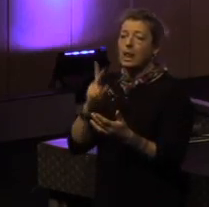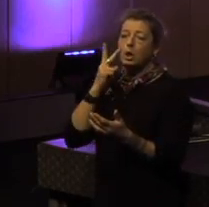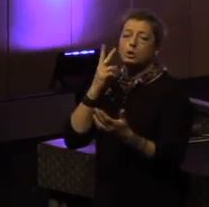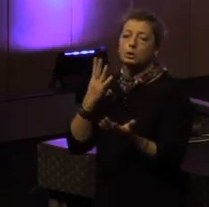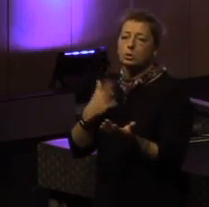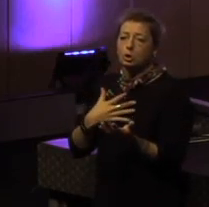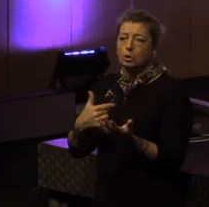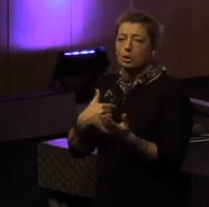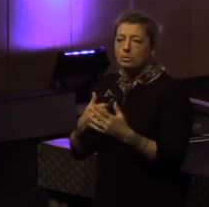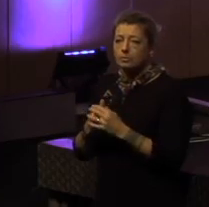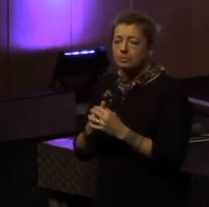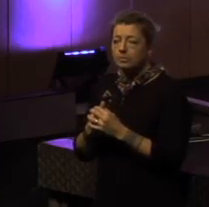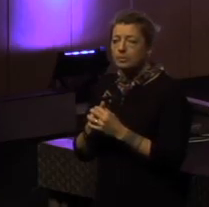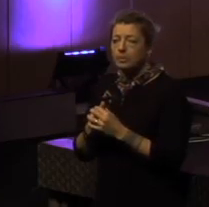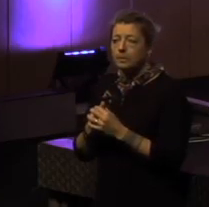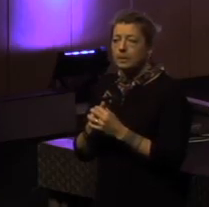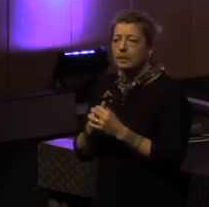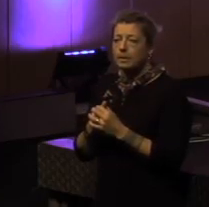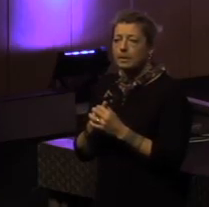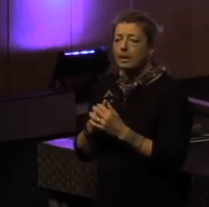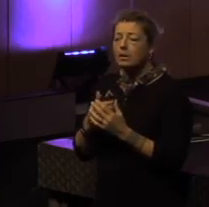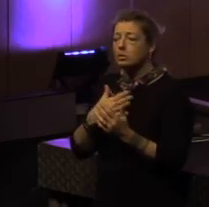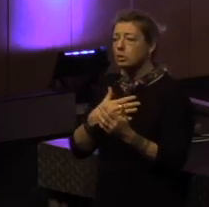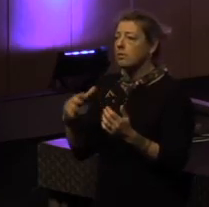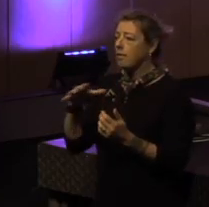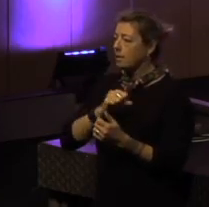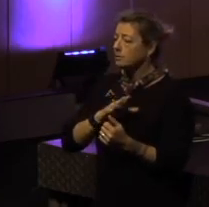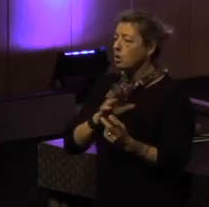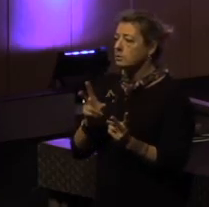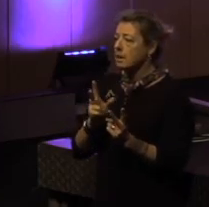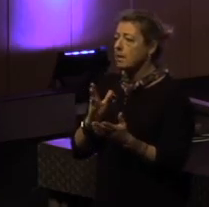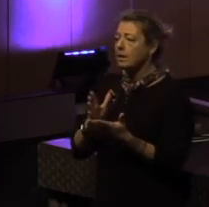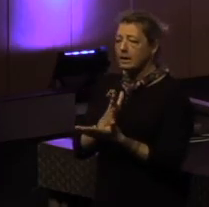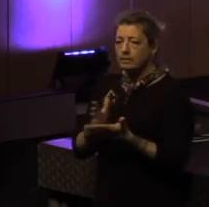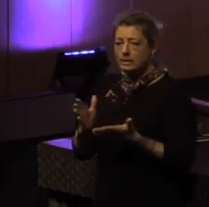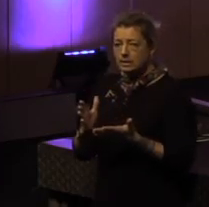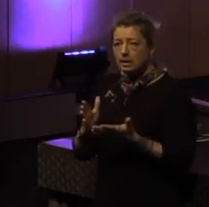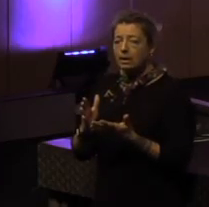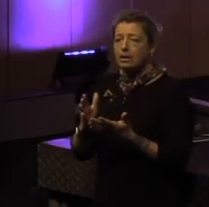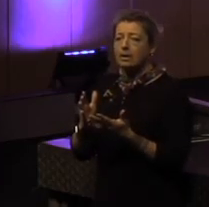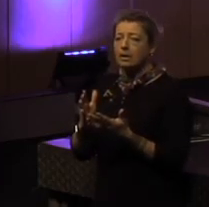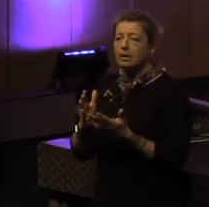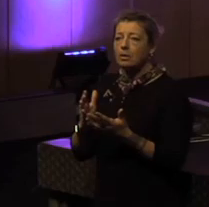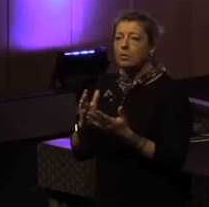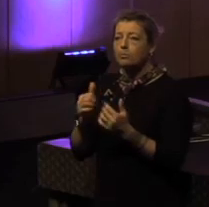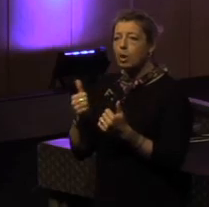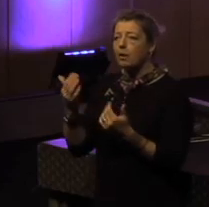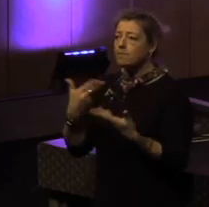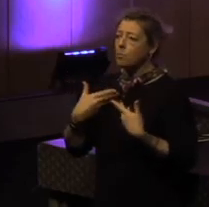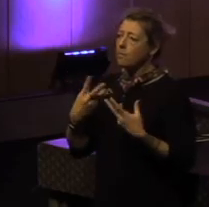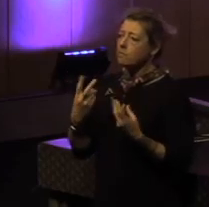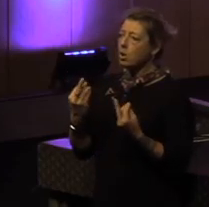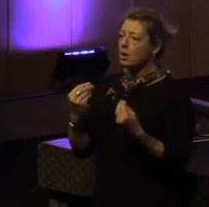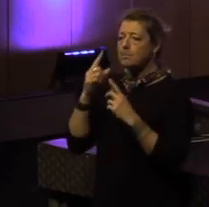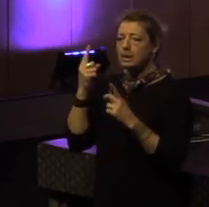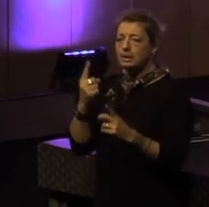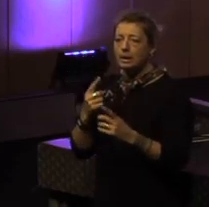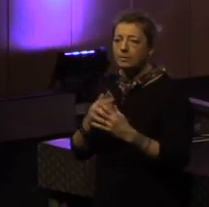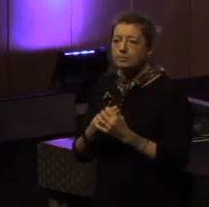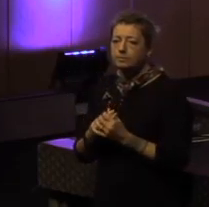So when we talk about this being set up to be a debtor's prison, that's exactly what it is. It's extortion, it's